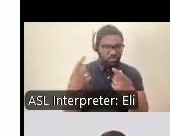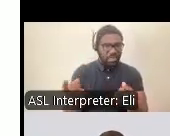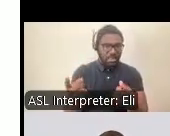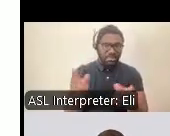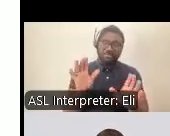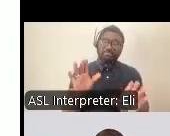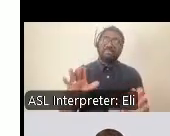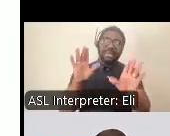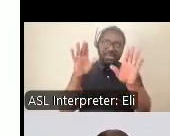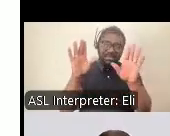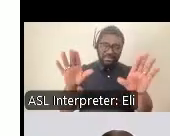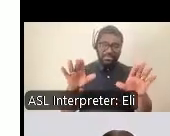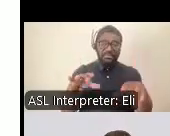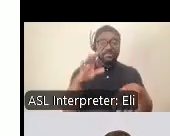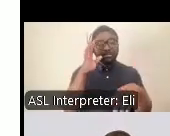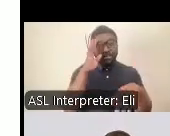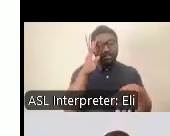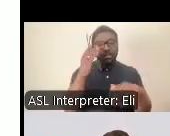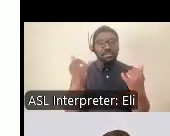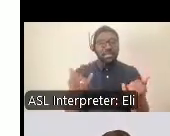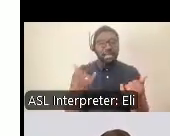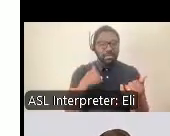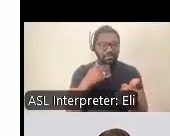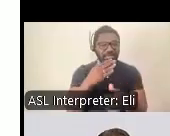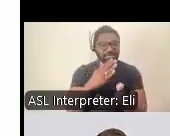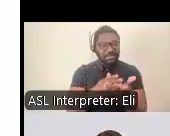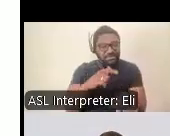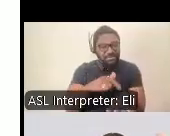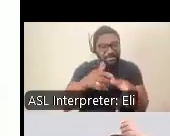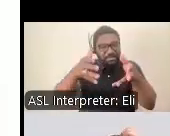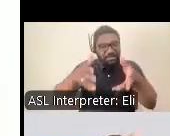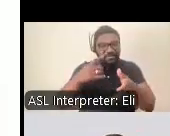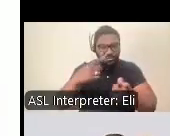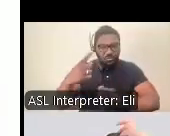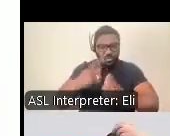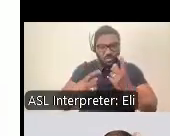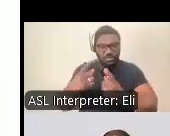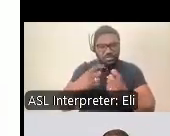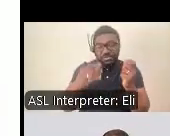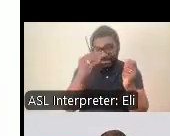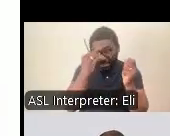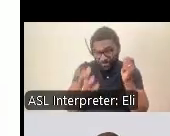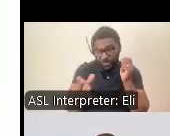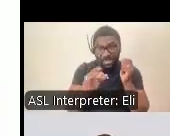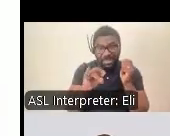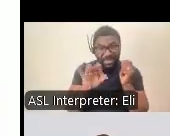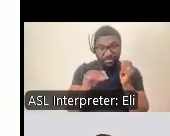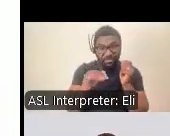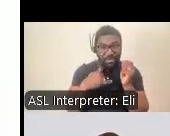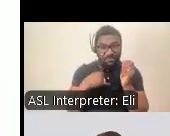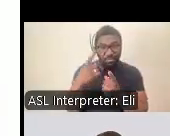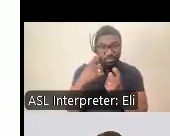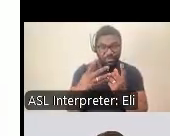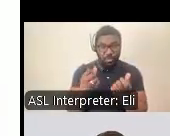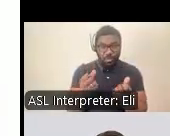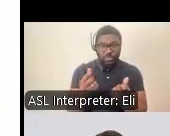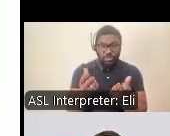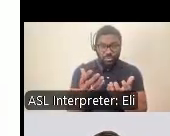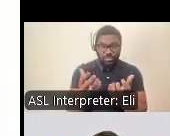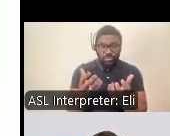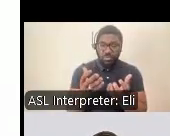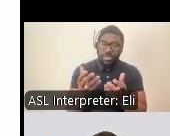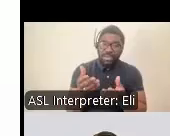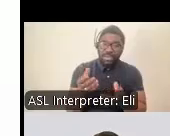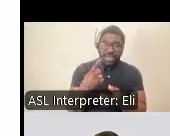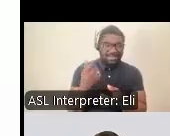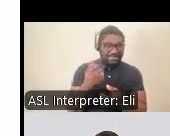work. So we have some time for questions, and FYI, if you have a question that you would like to ask any of the presenters we